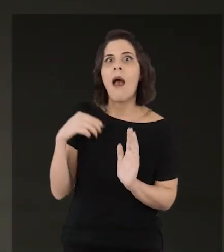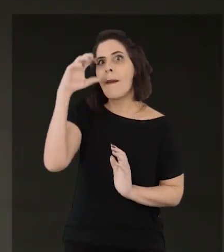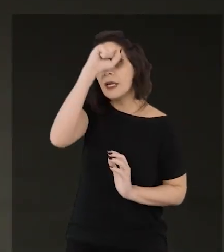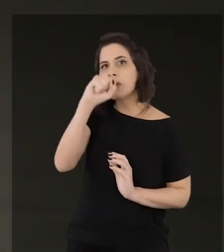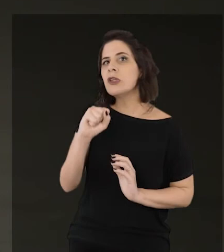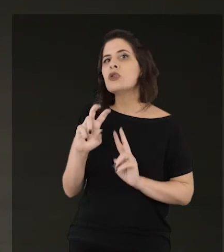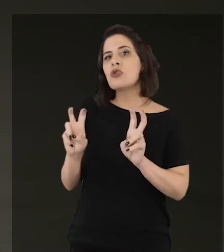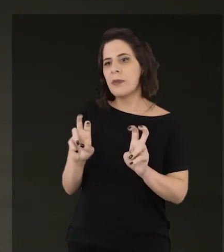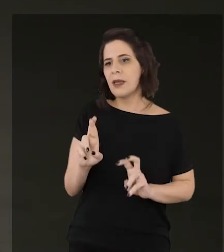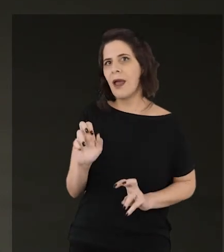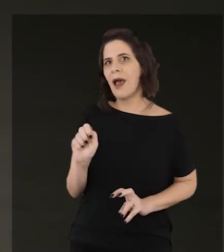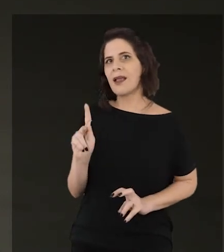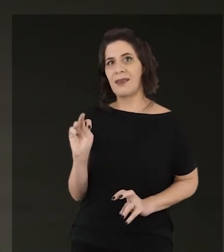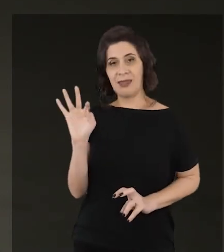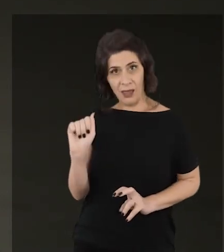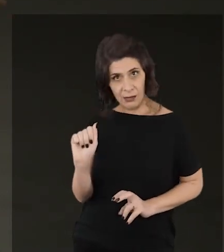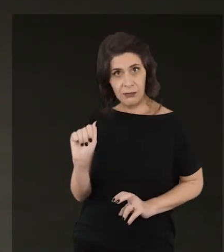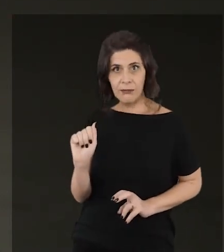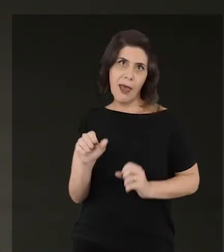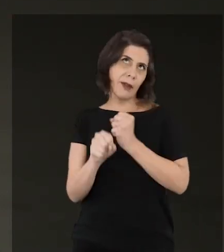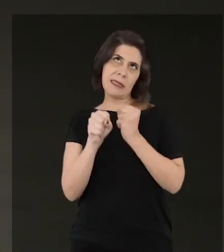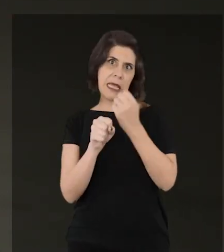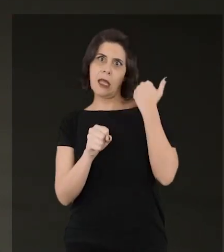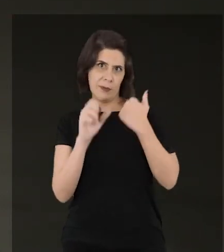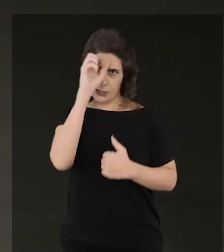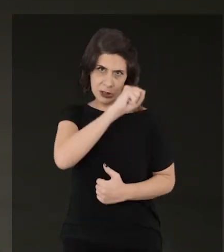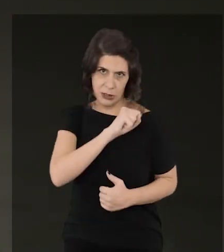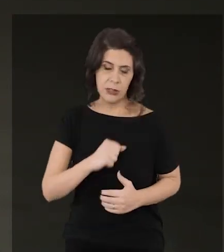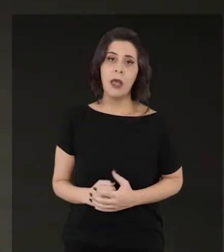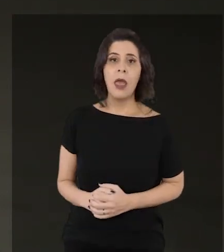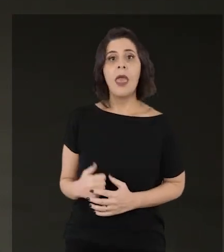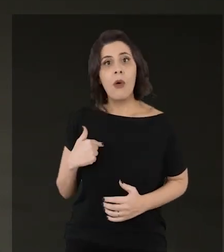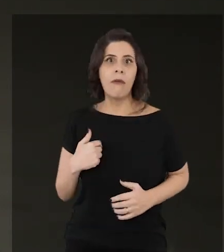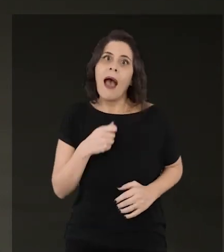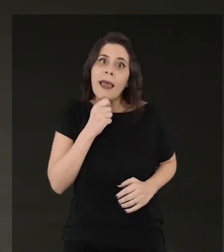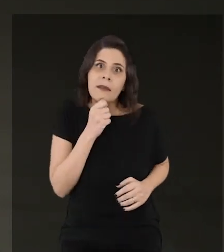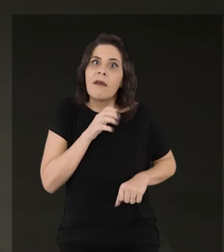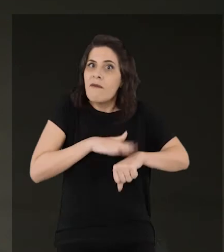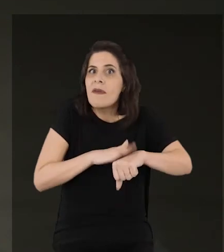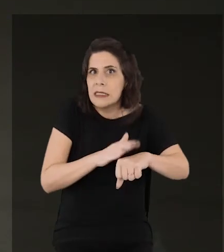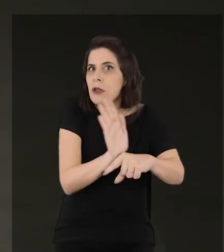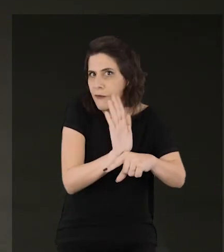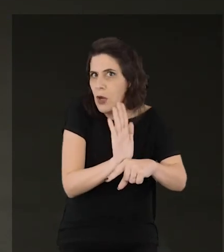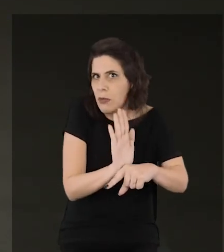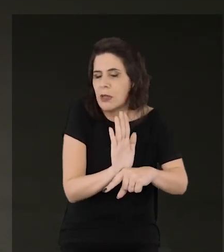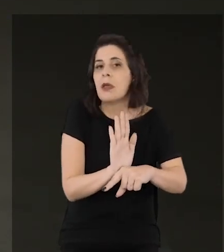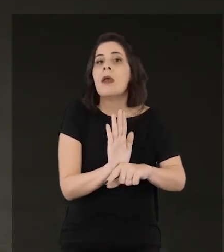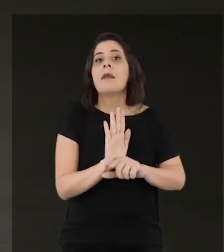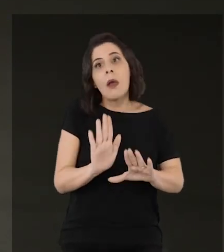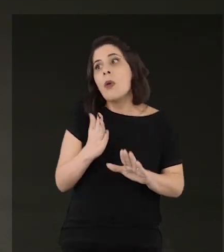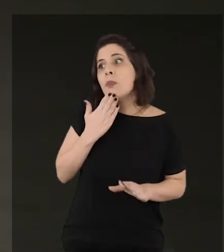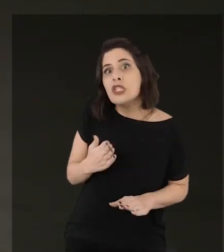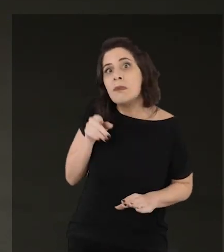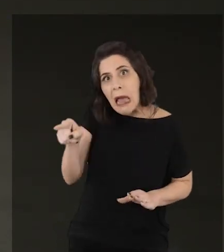Hakta's work last year while I was still in production for the film. So I